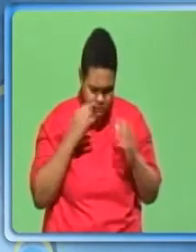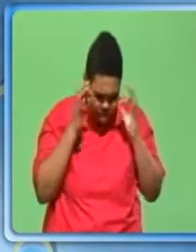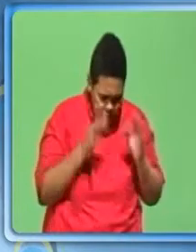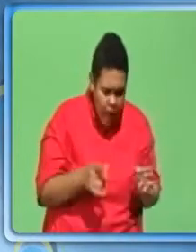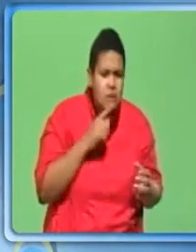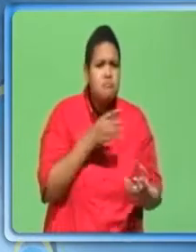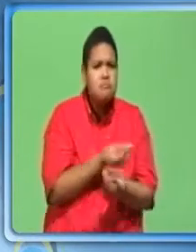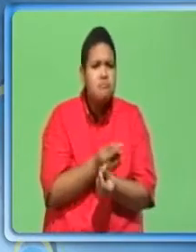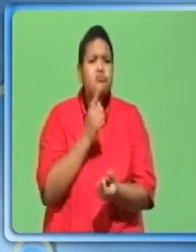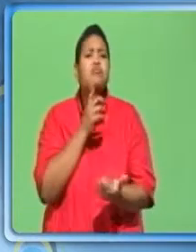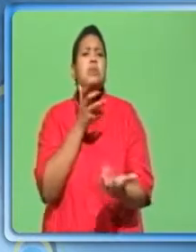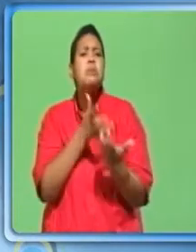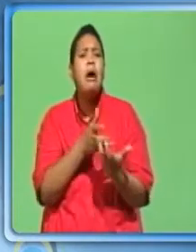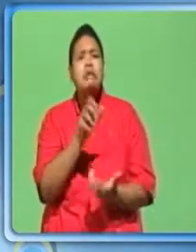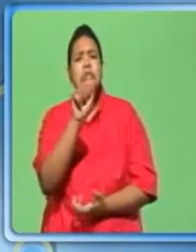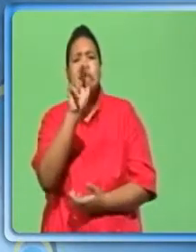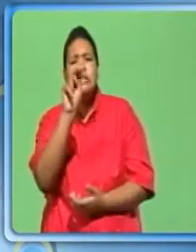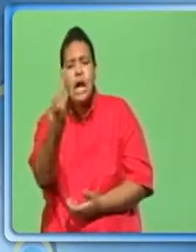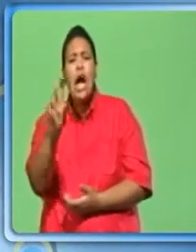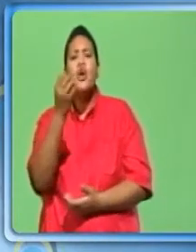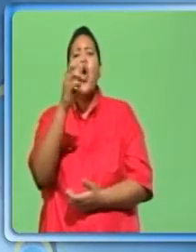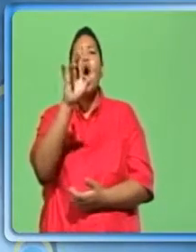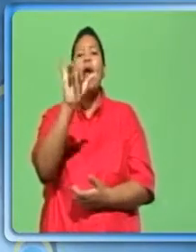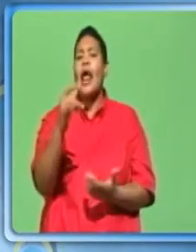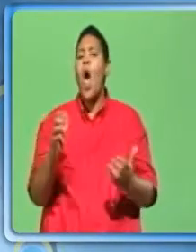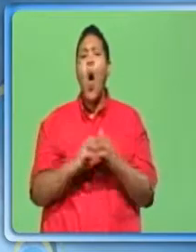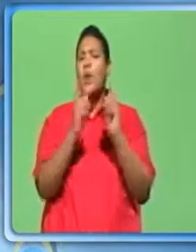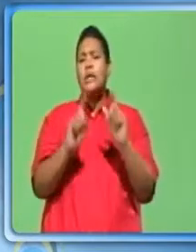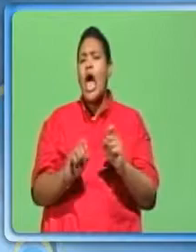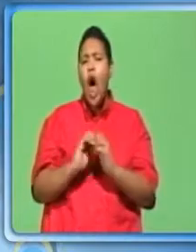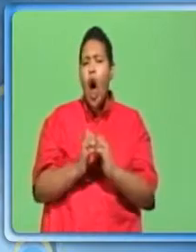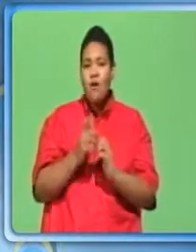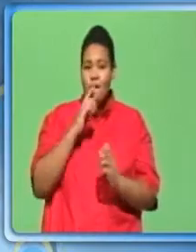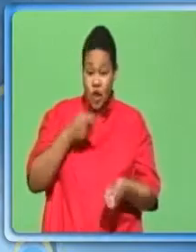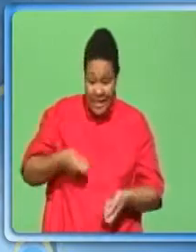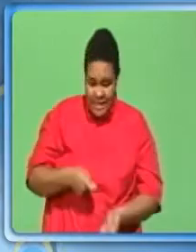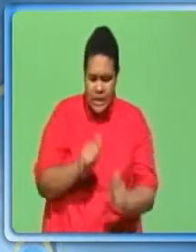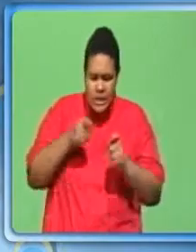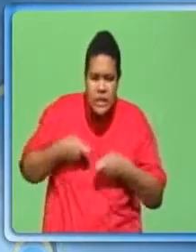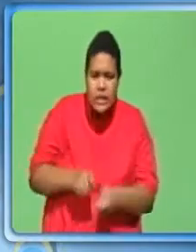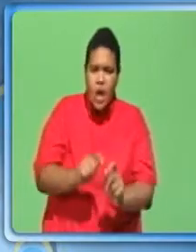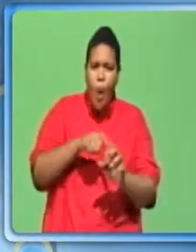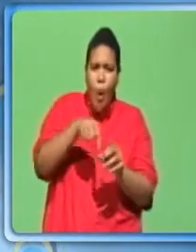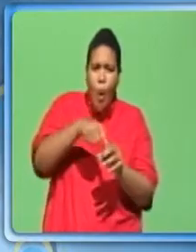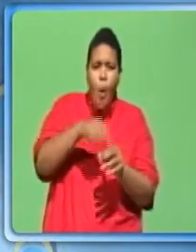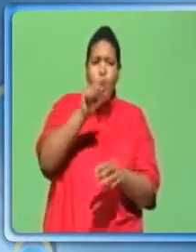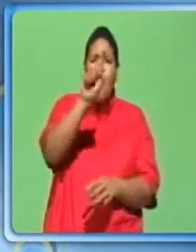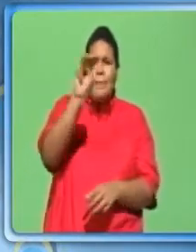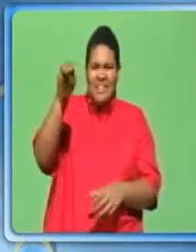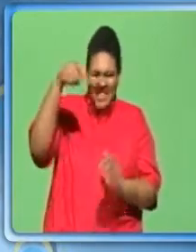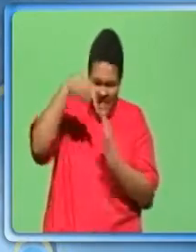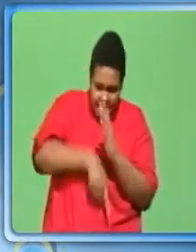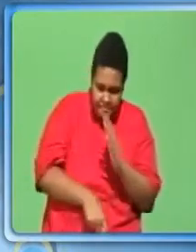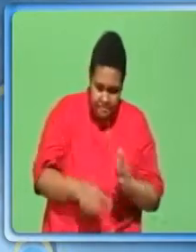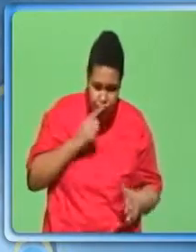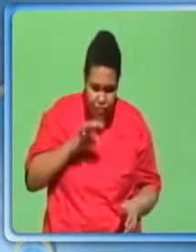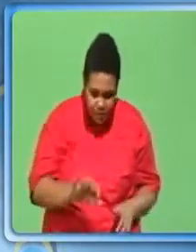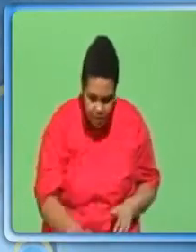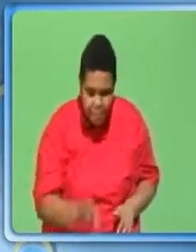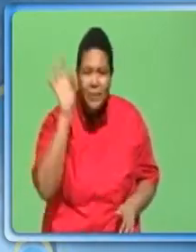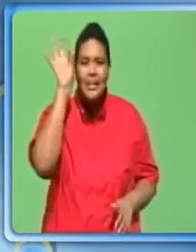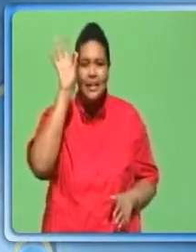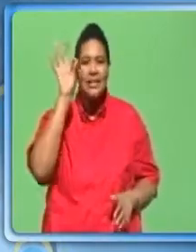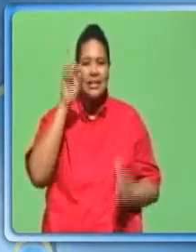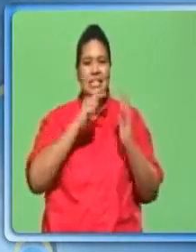soil is sand or clay. 1. Dig a hole in the ground 1 meter deep and take out a